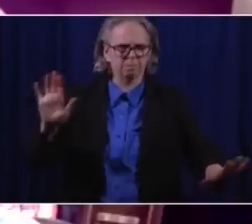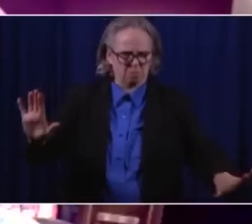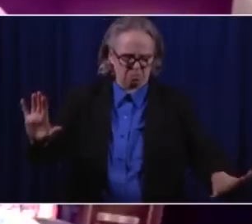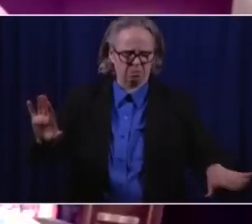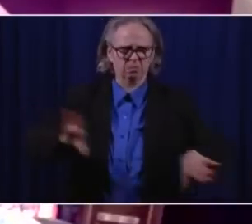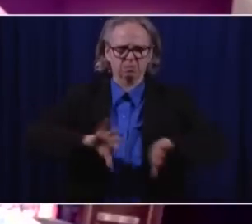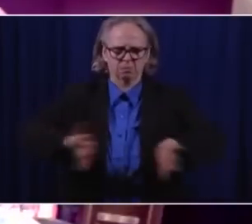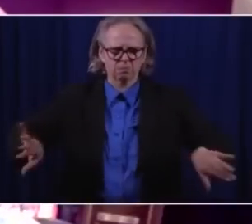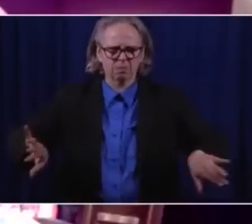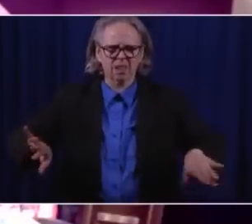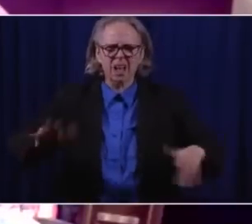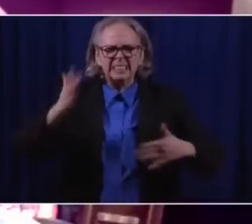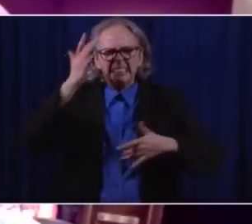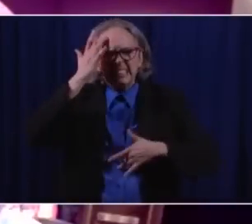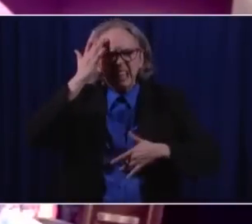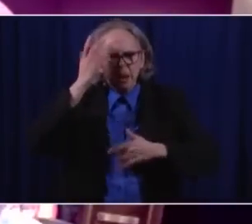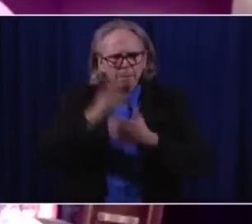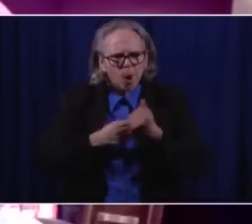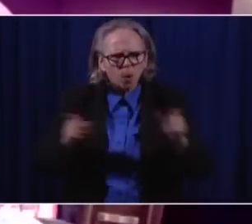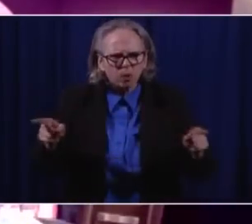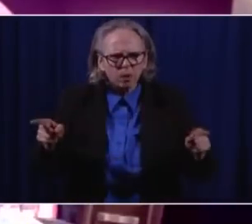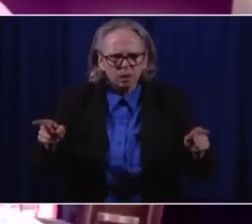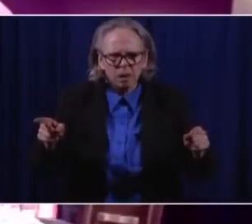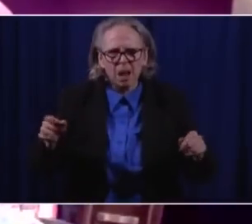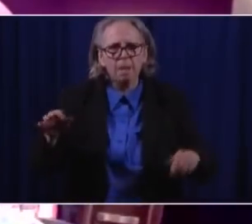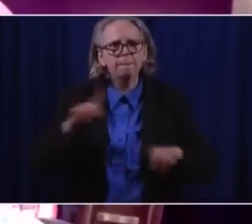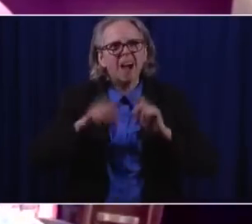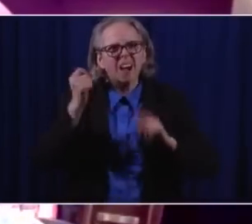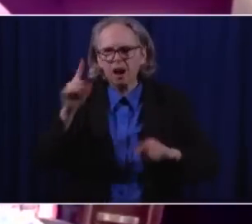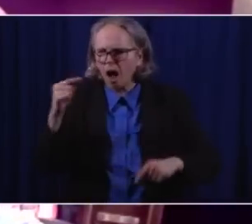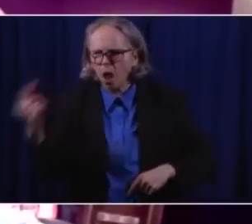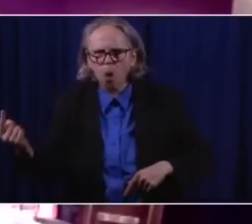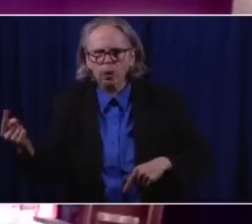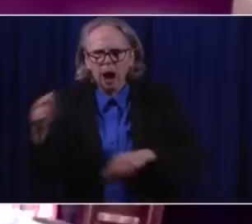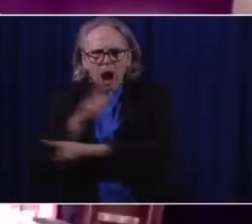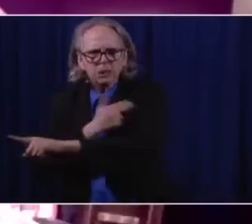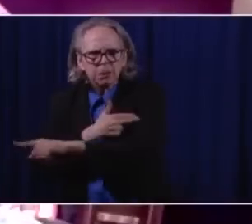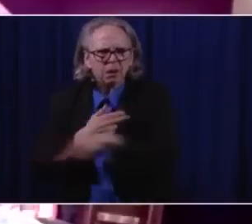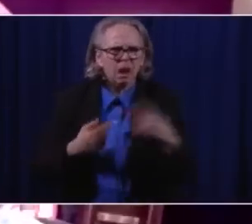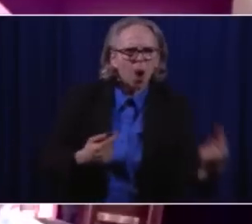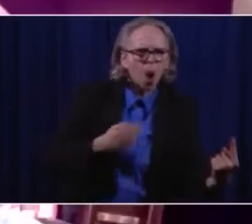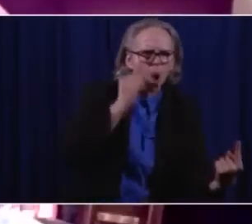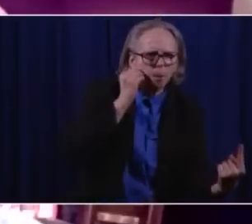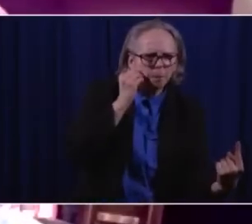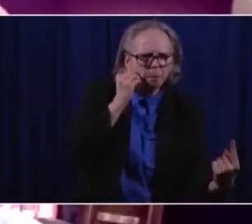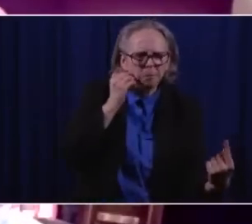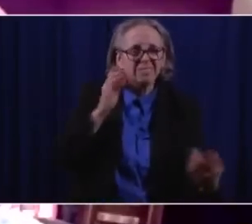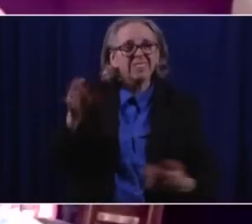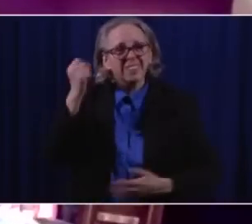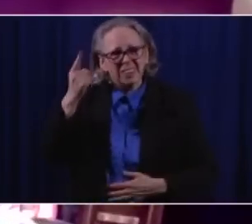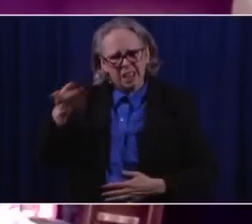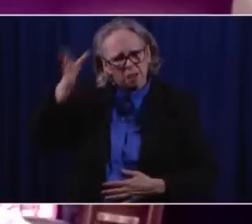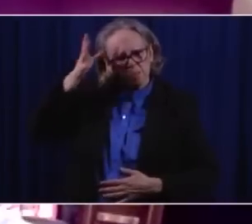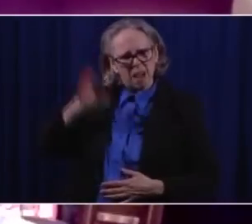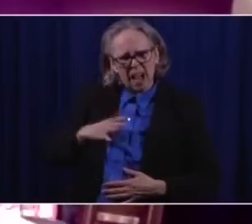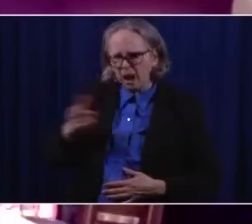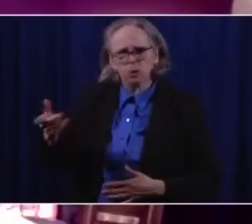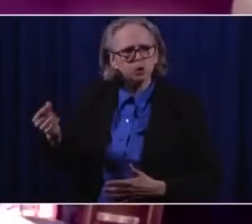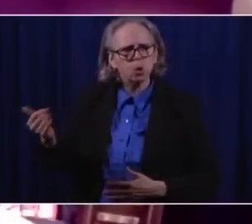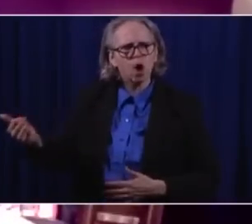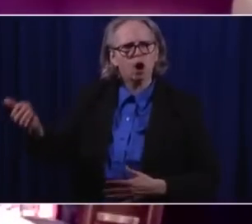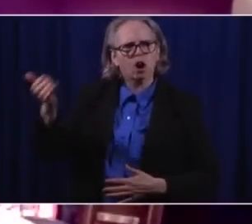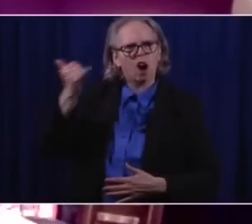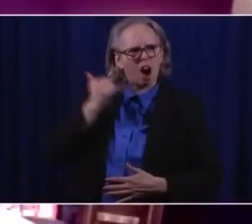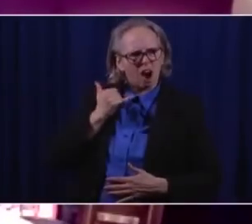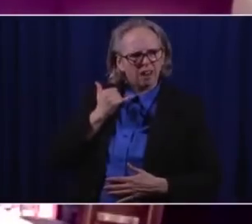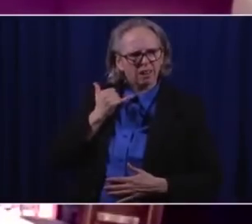my phone and told me what great care he was getting and how much he appreciated it. He started his experience by saying, I decided I wasn't going to